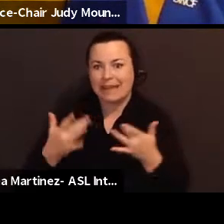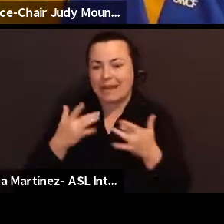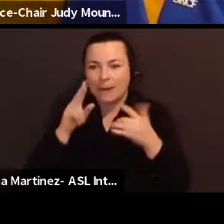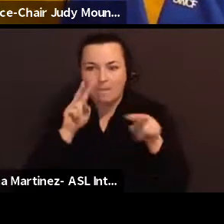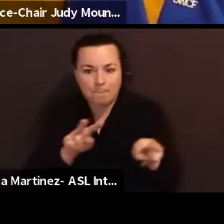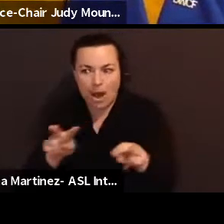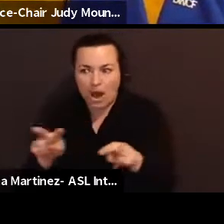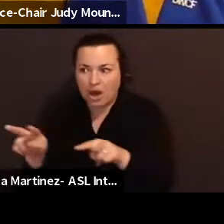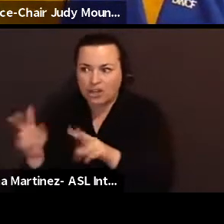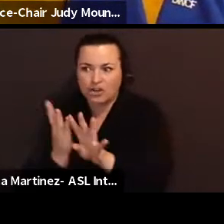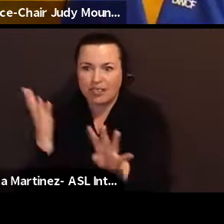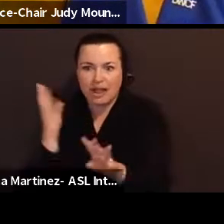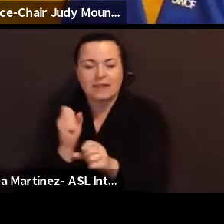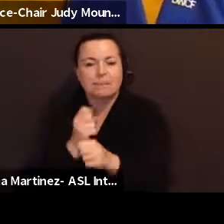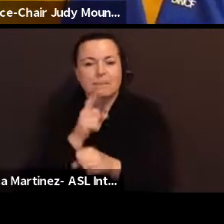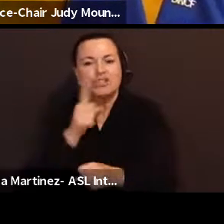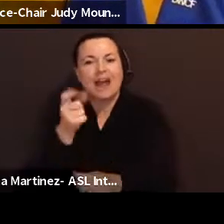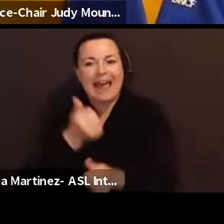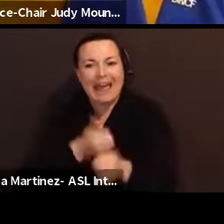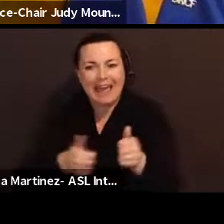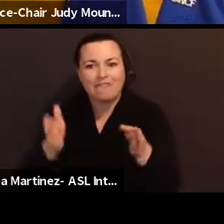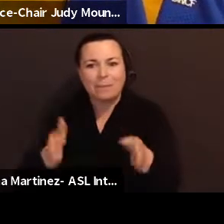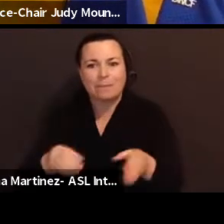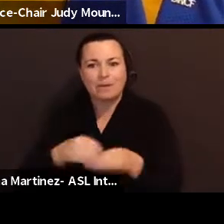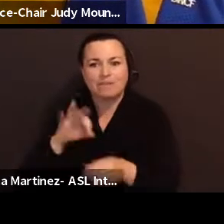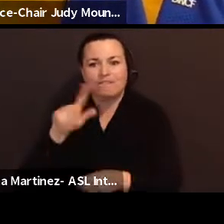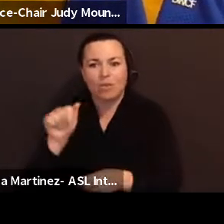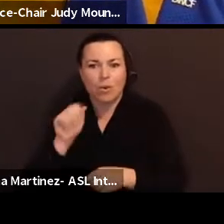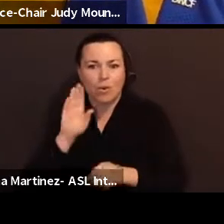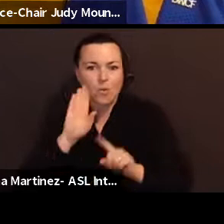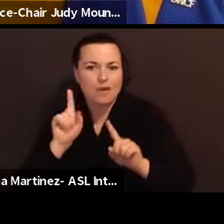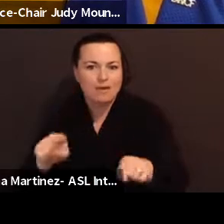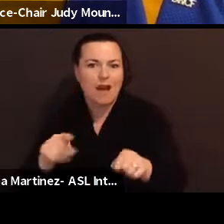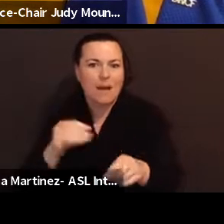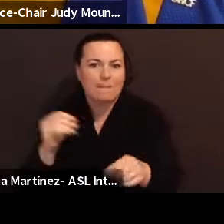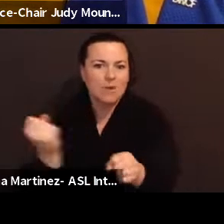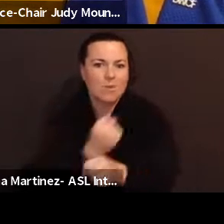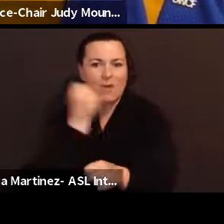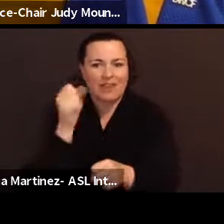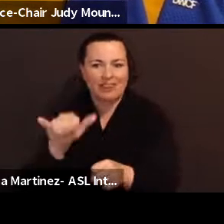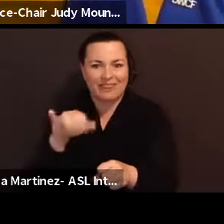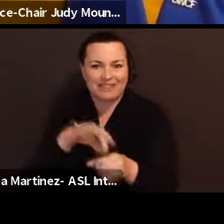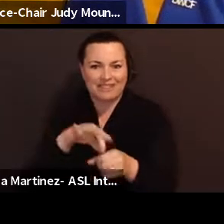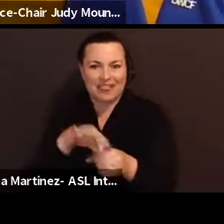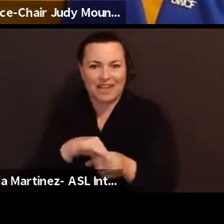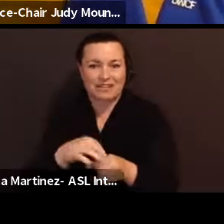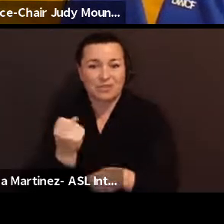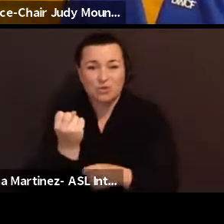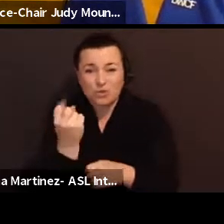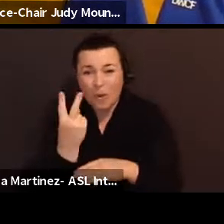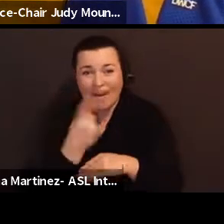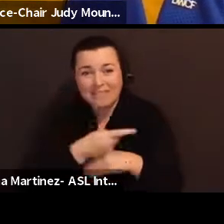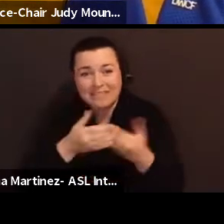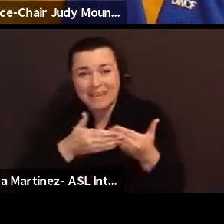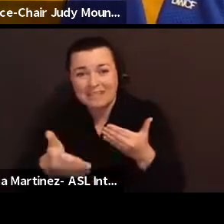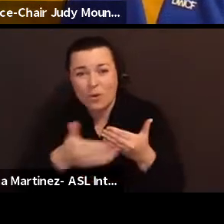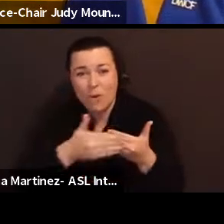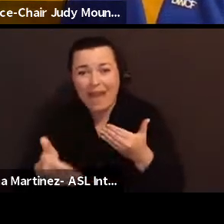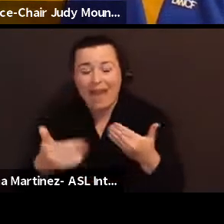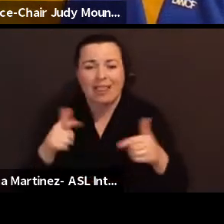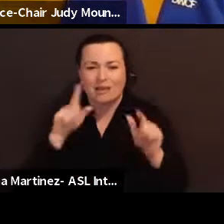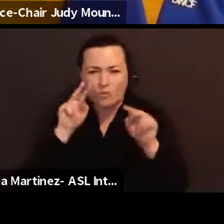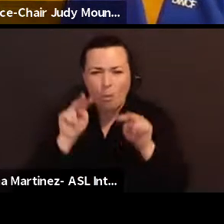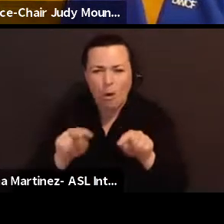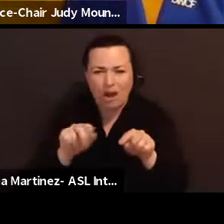single Floridian in Florida to make sure that we win this election. We're just 12 days out. Let's watch this debate. Let's watch Joe